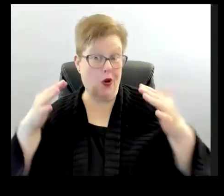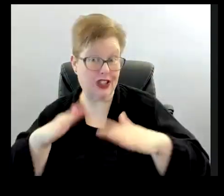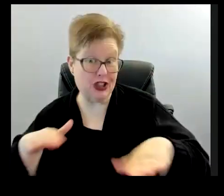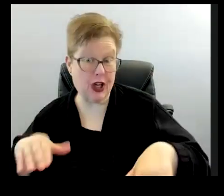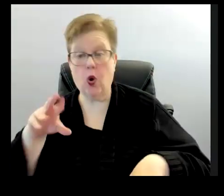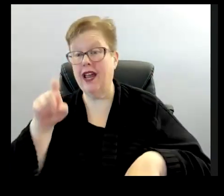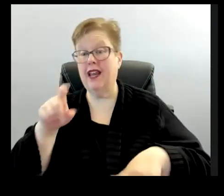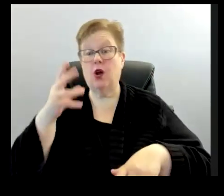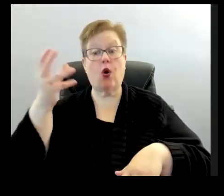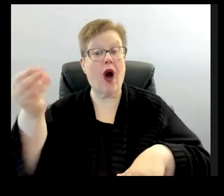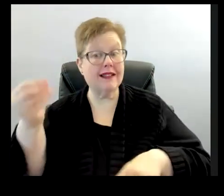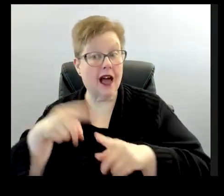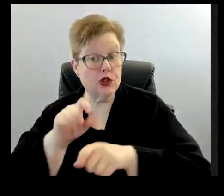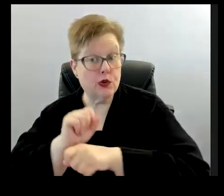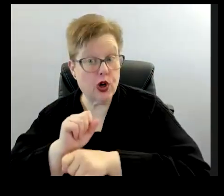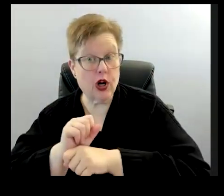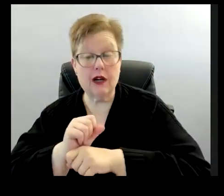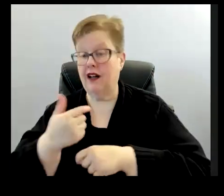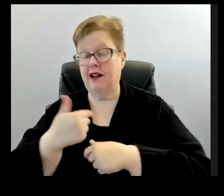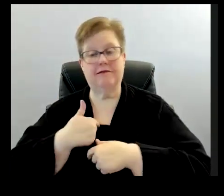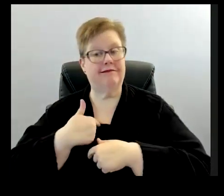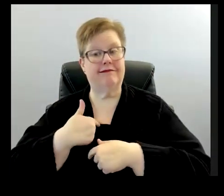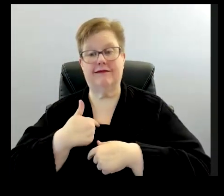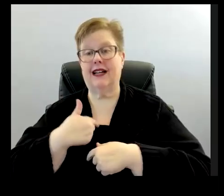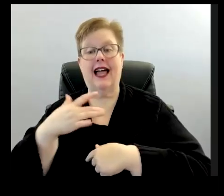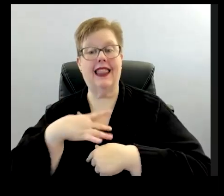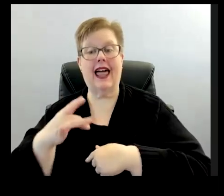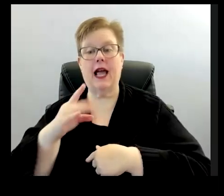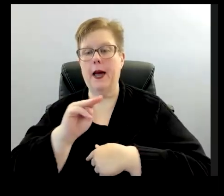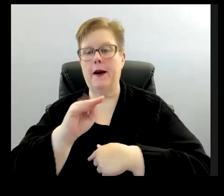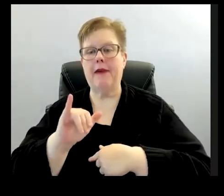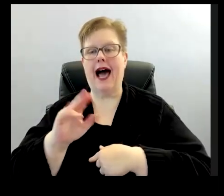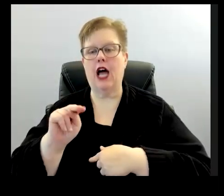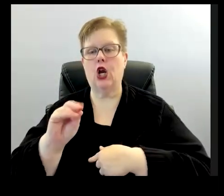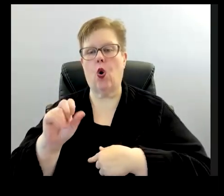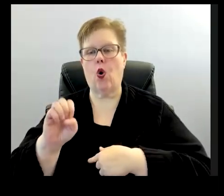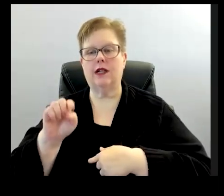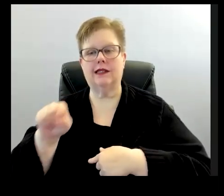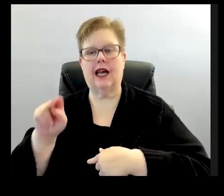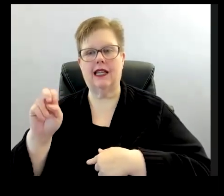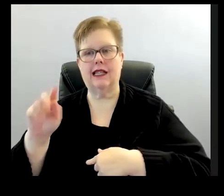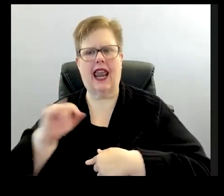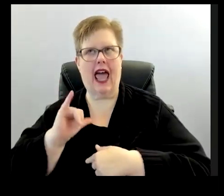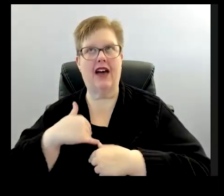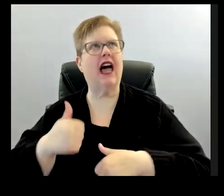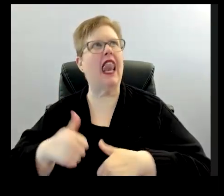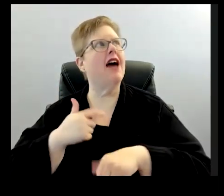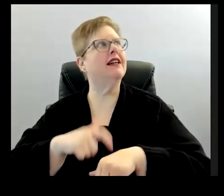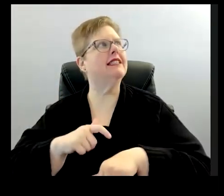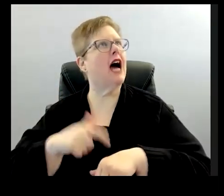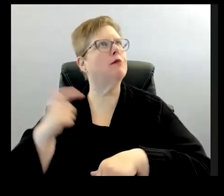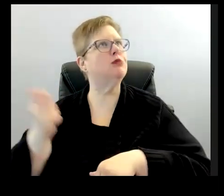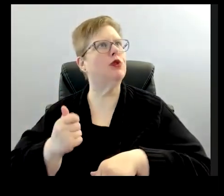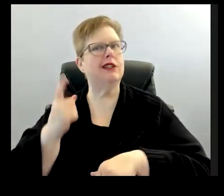need to go outside to work, I'm a big fan of mynoise.net, which I believe I got a lifetime subscription to many